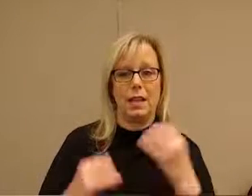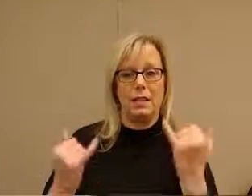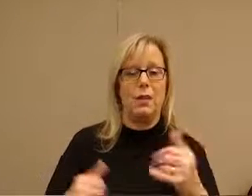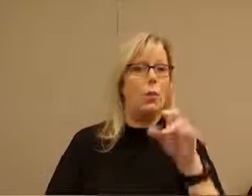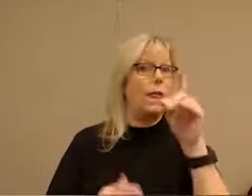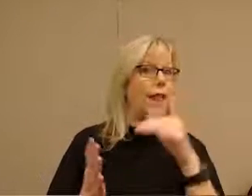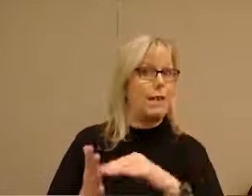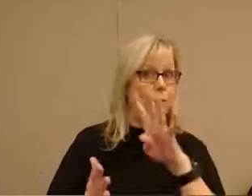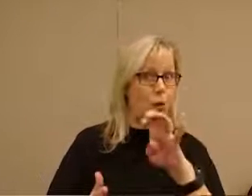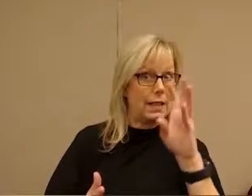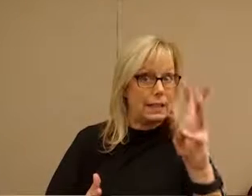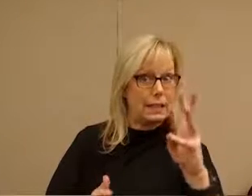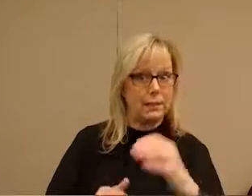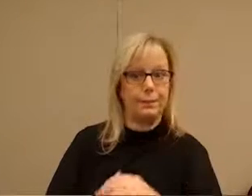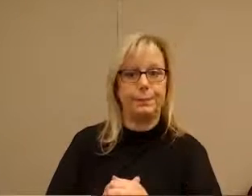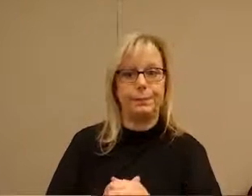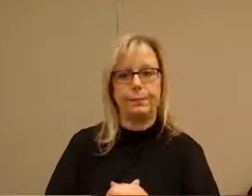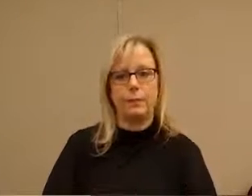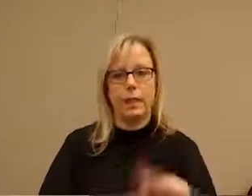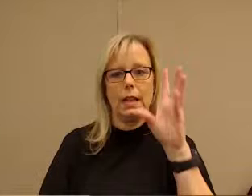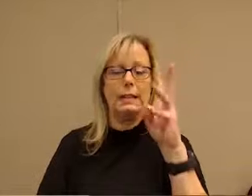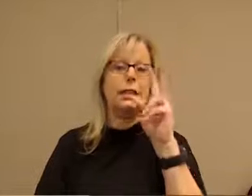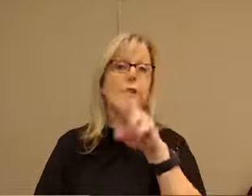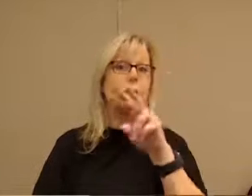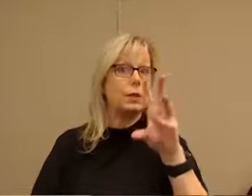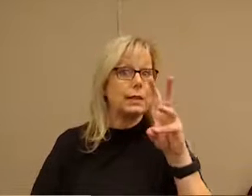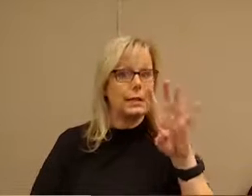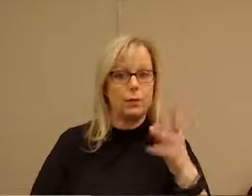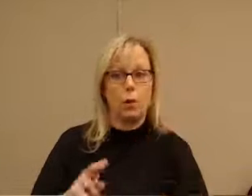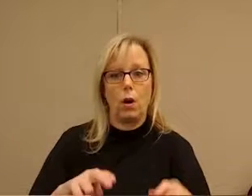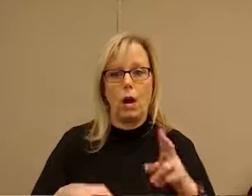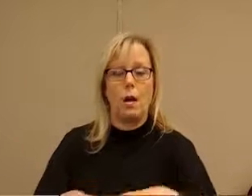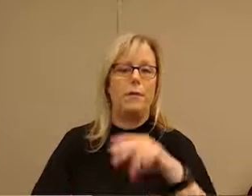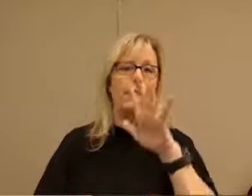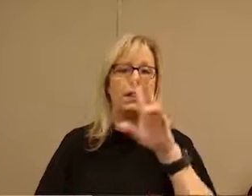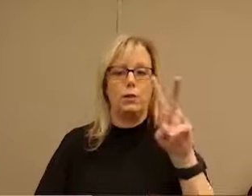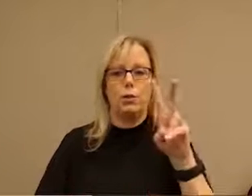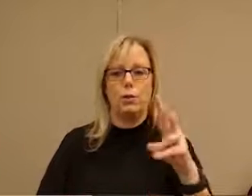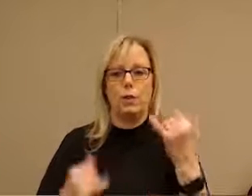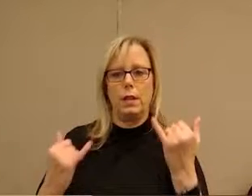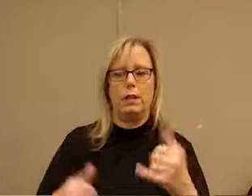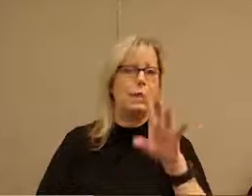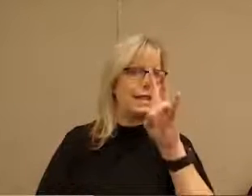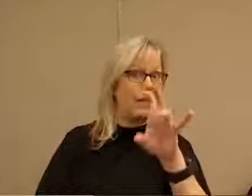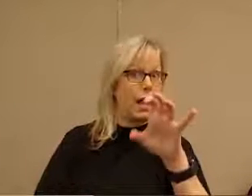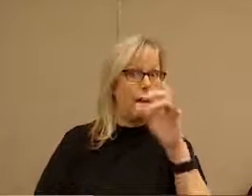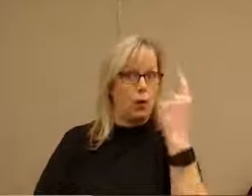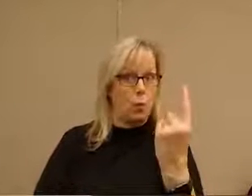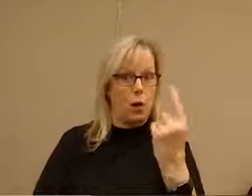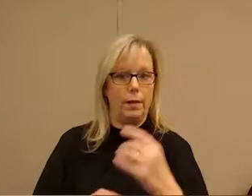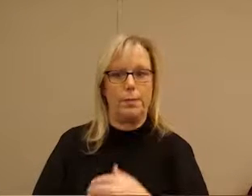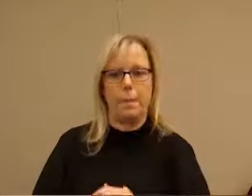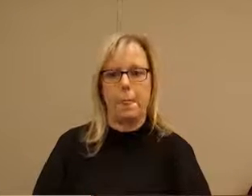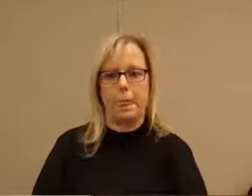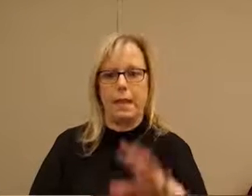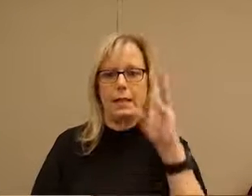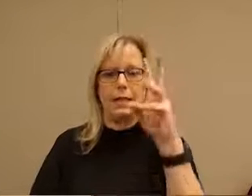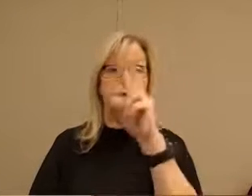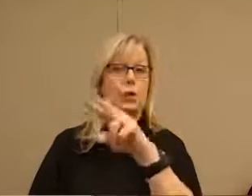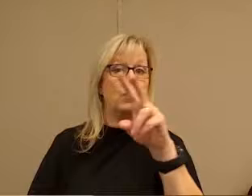163 to 1,406. 62264 up 52 to 701.